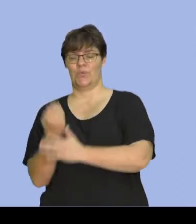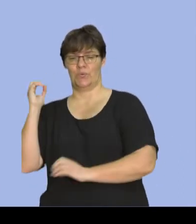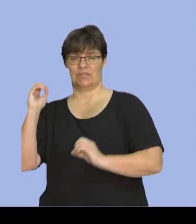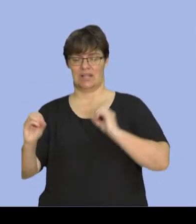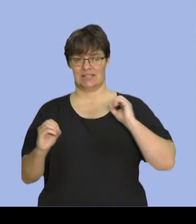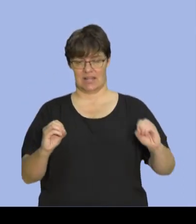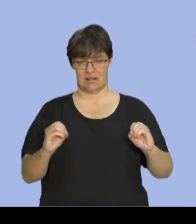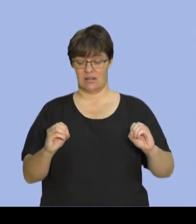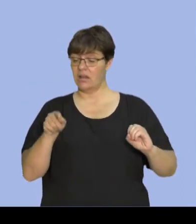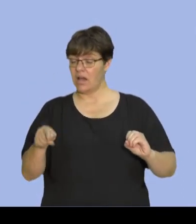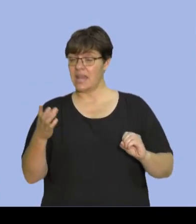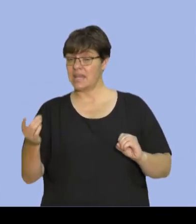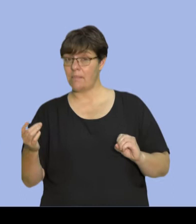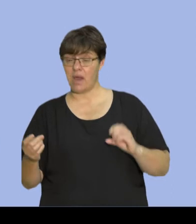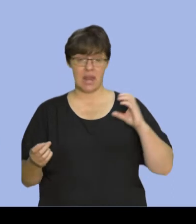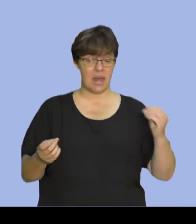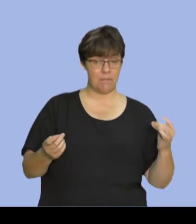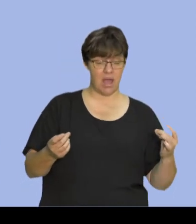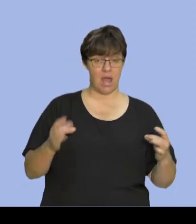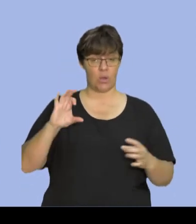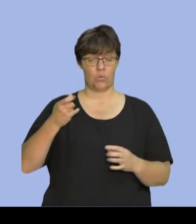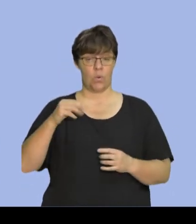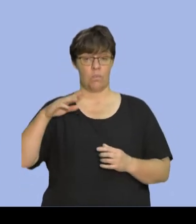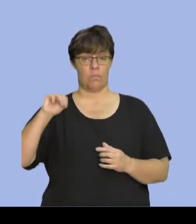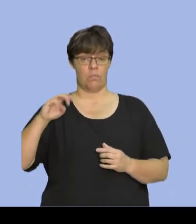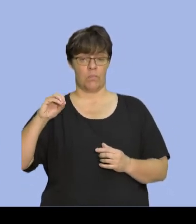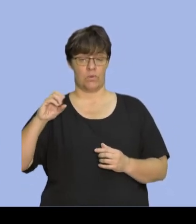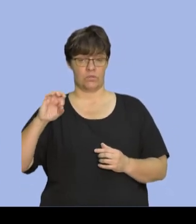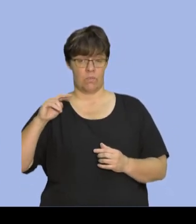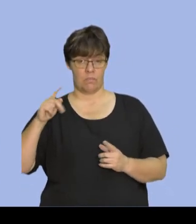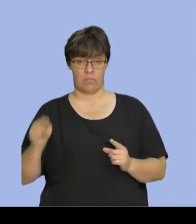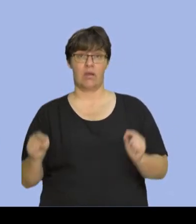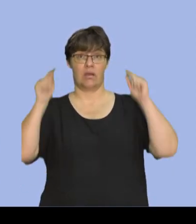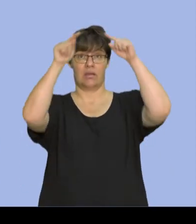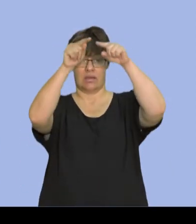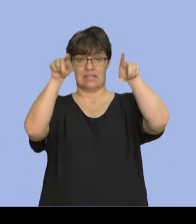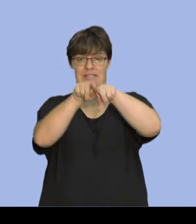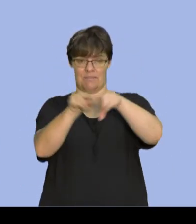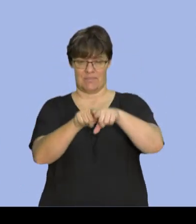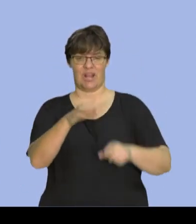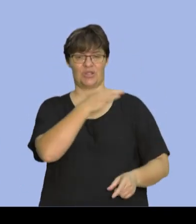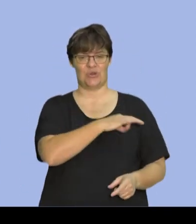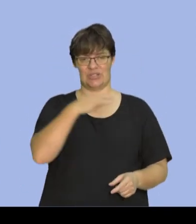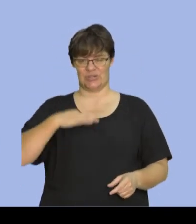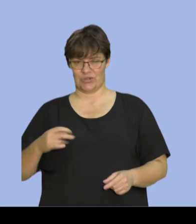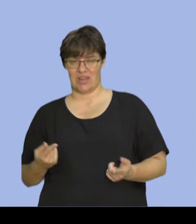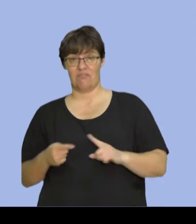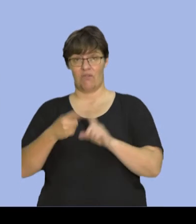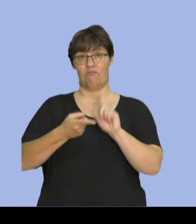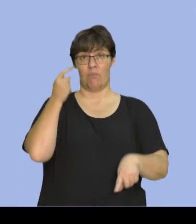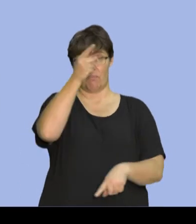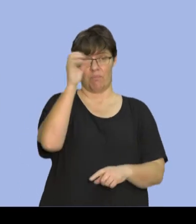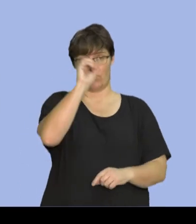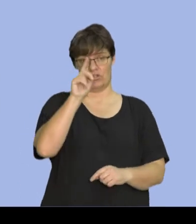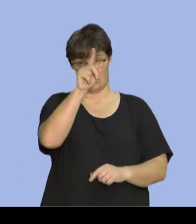the same number of chromosomes. In this case, we call them daughter chromatids, as the original cell.